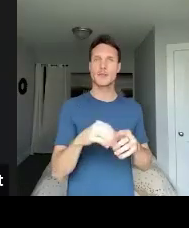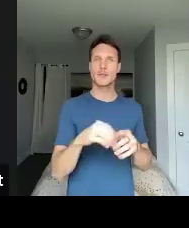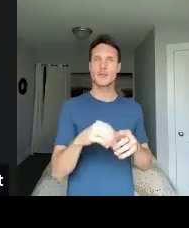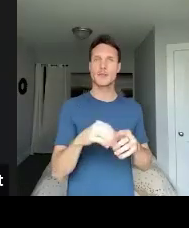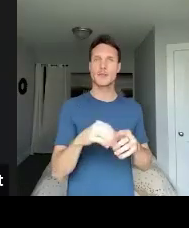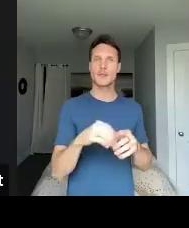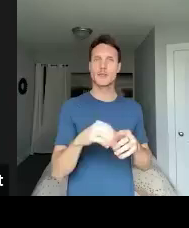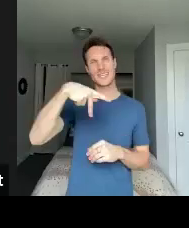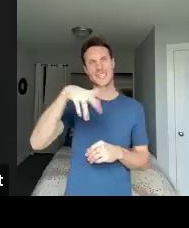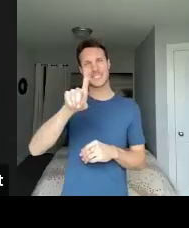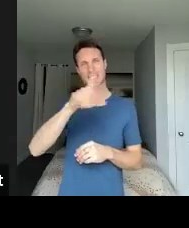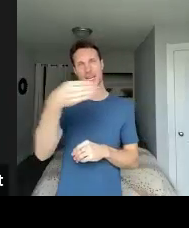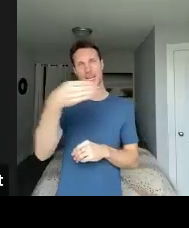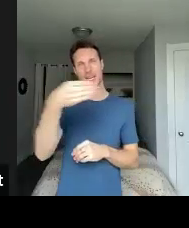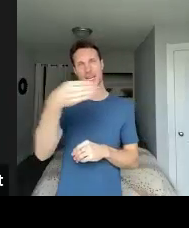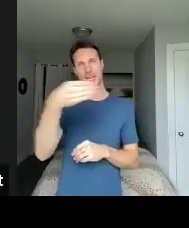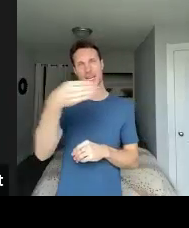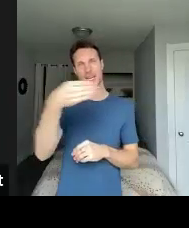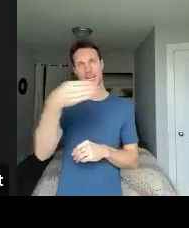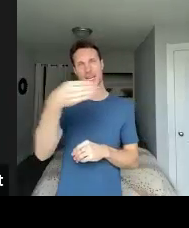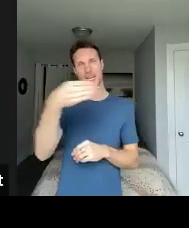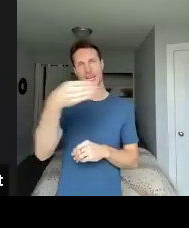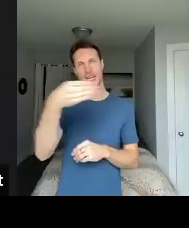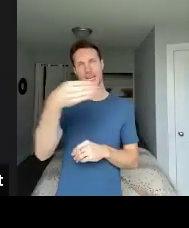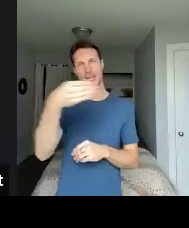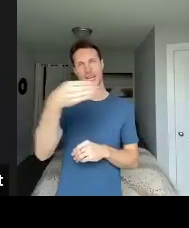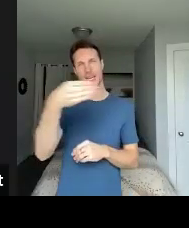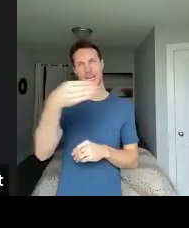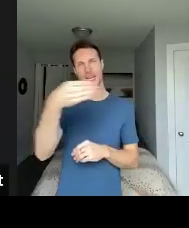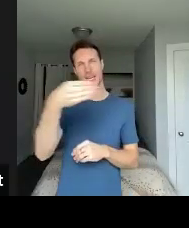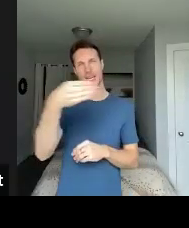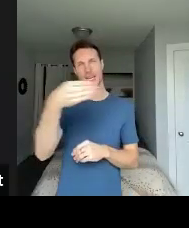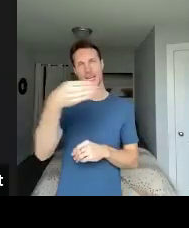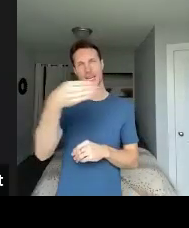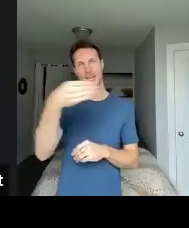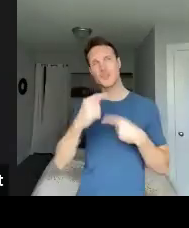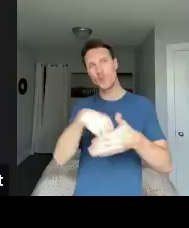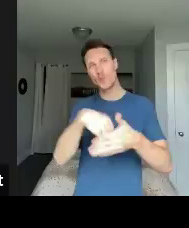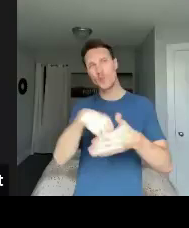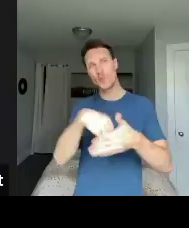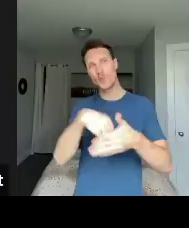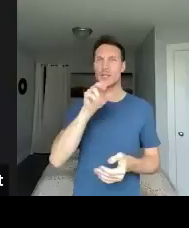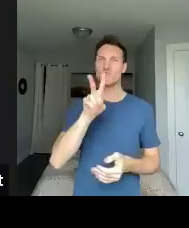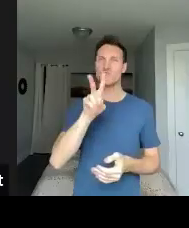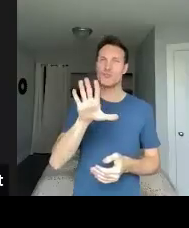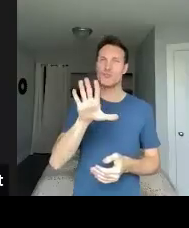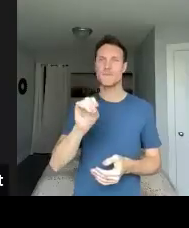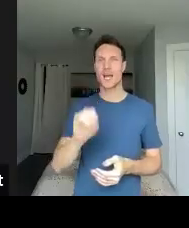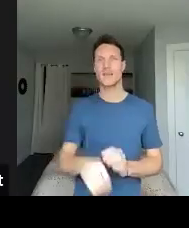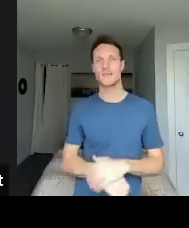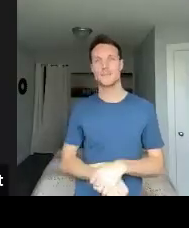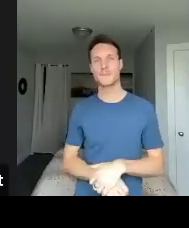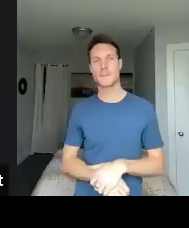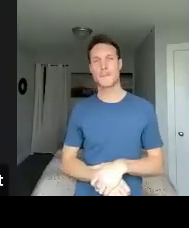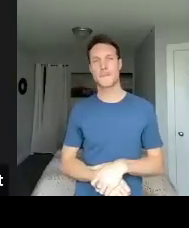out mid-2005. And my goal is to provide as much information on this to ensure that this